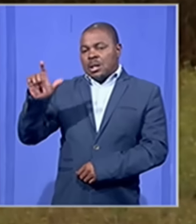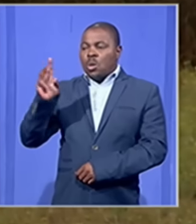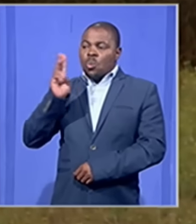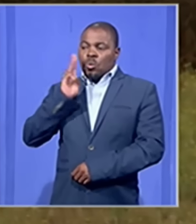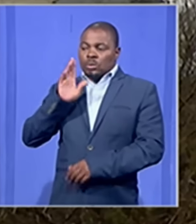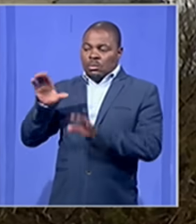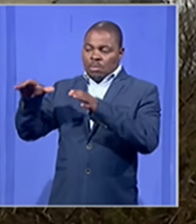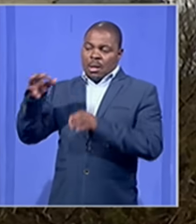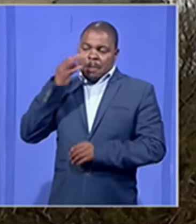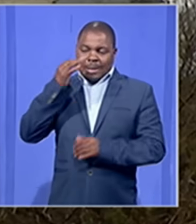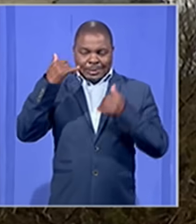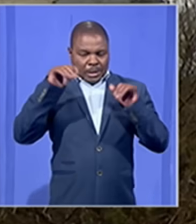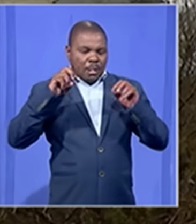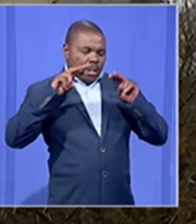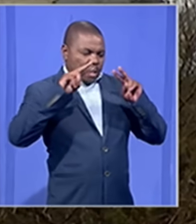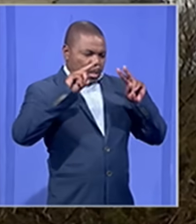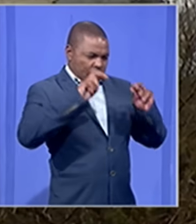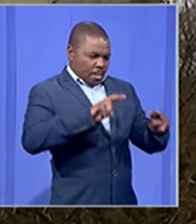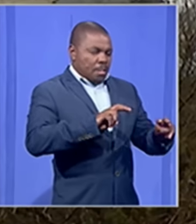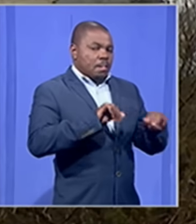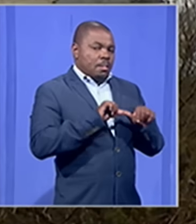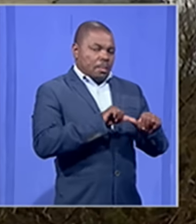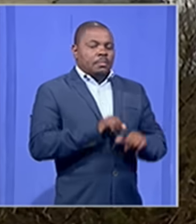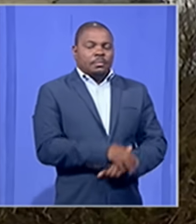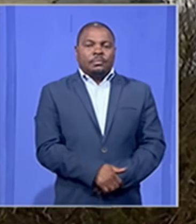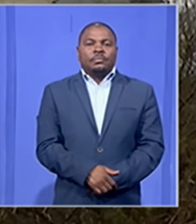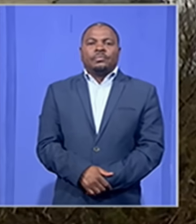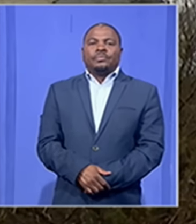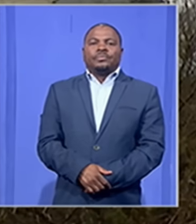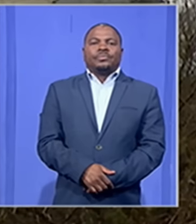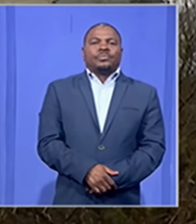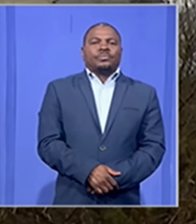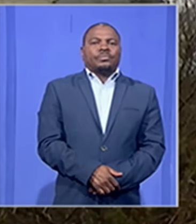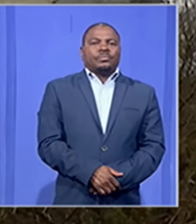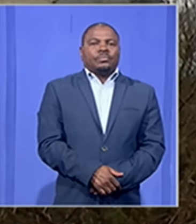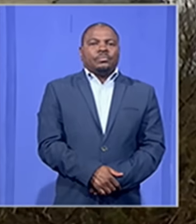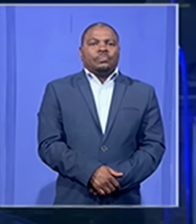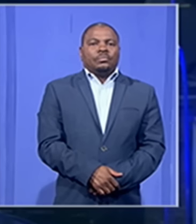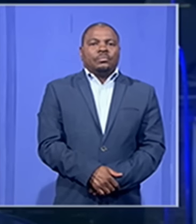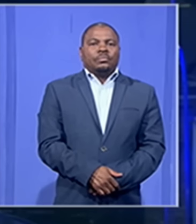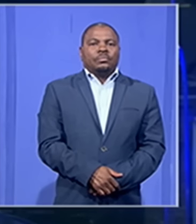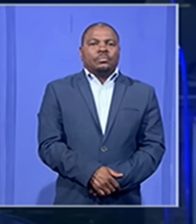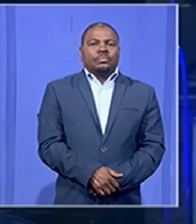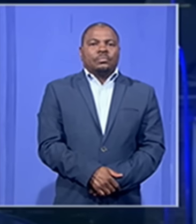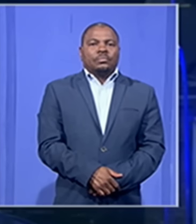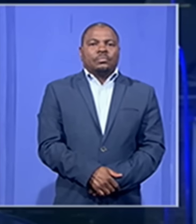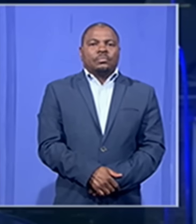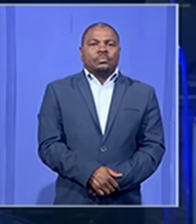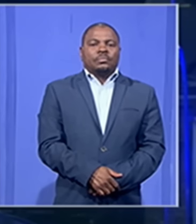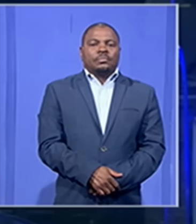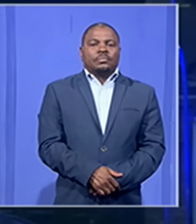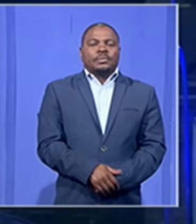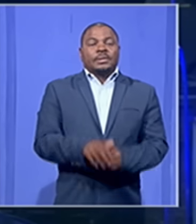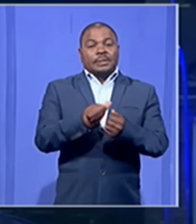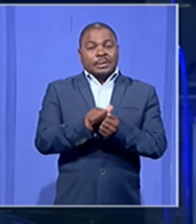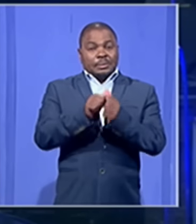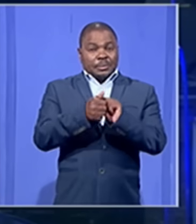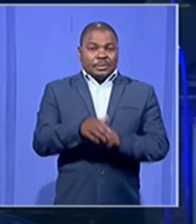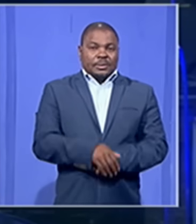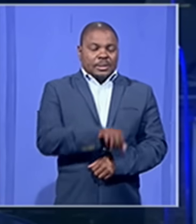eno ke Thabiso Moss wa dikgang tsa SABC mo Rustenburg. Mo motshamekong